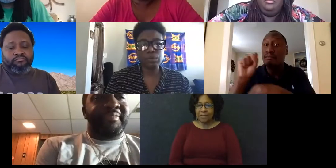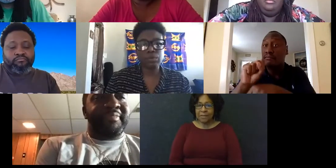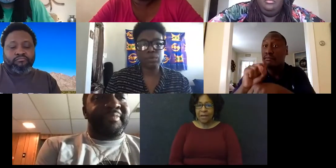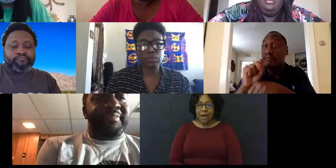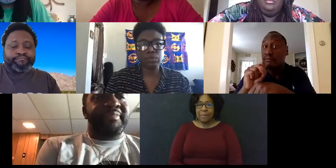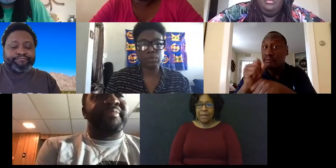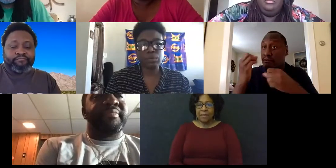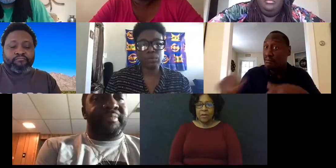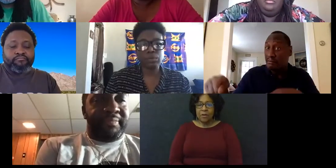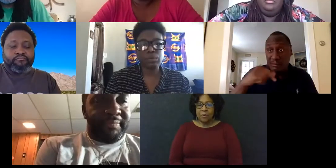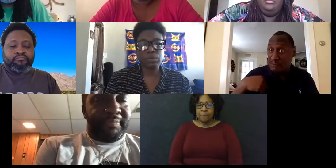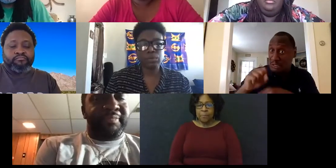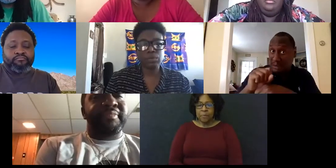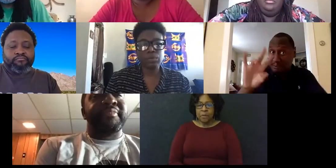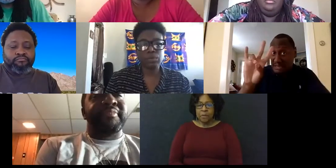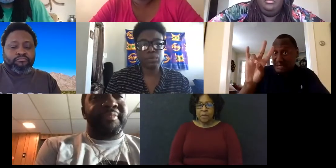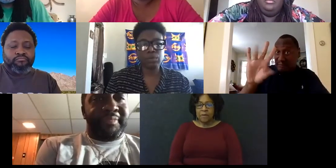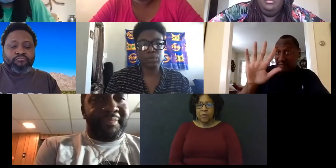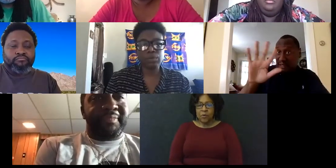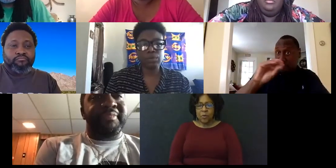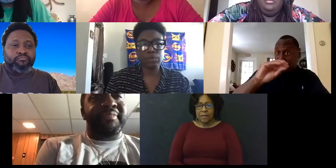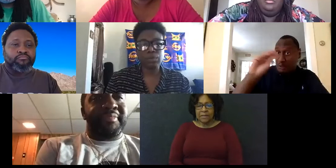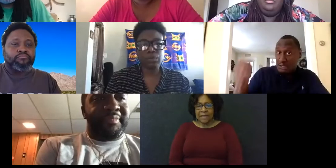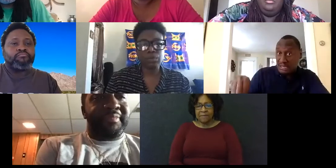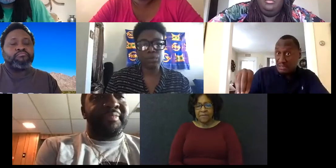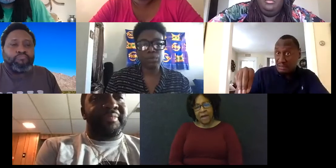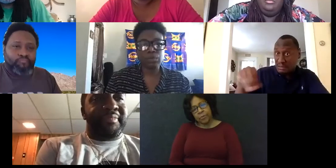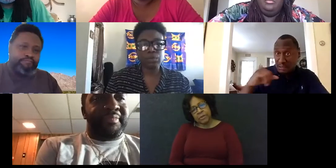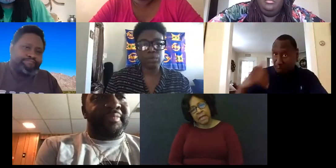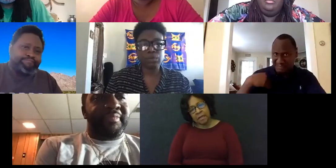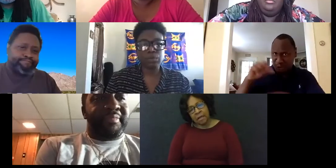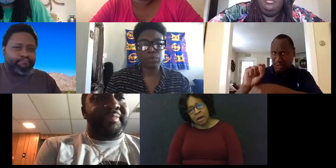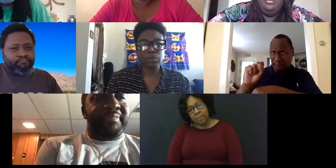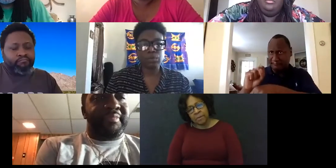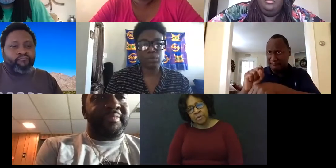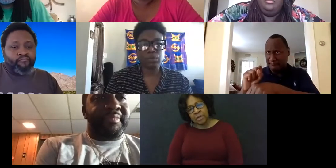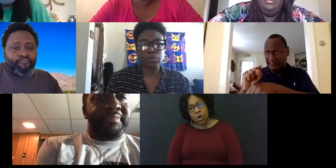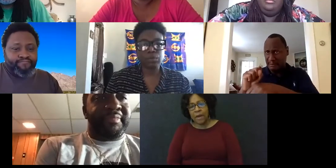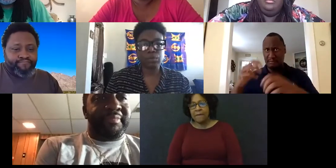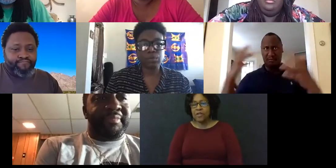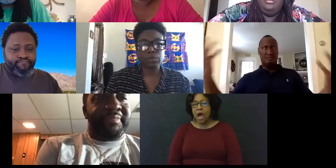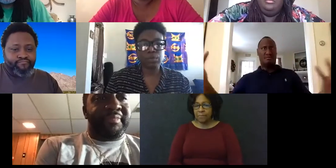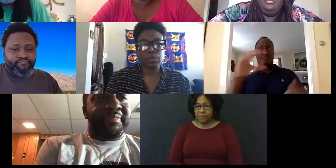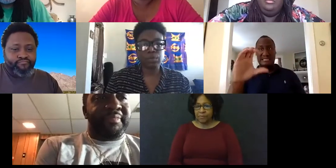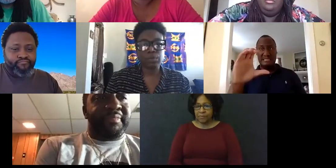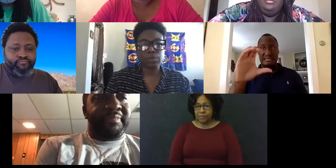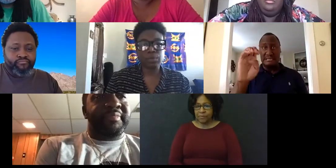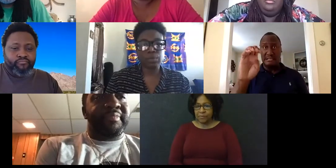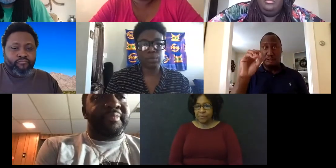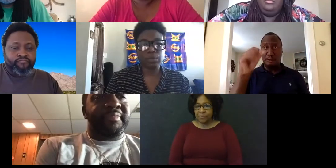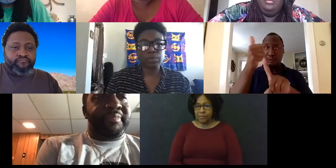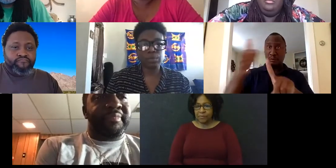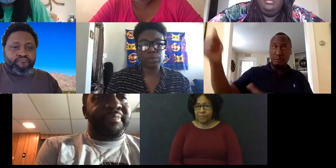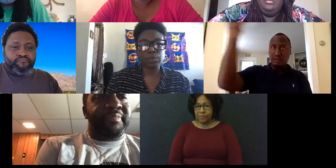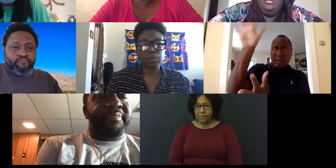us. I mean, if you, 75% don't have jobs right now. I